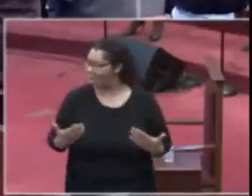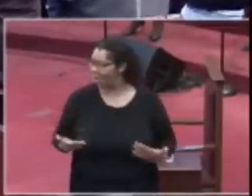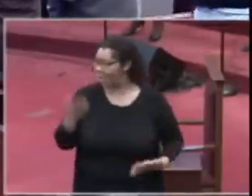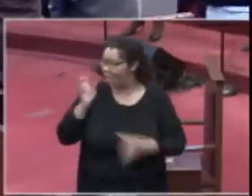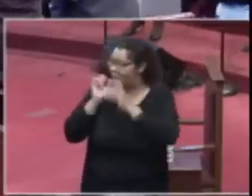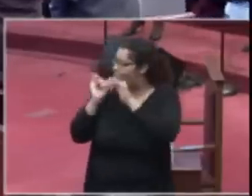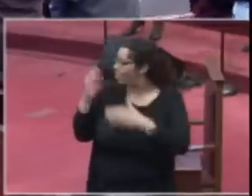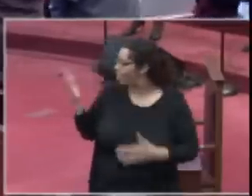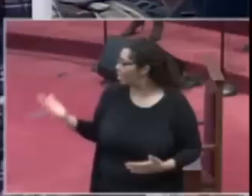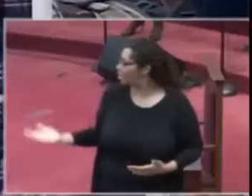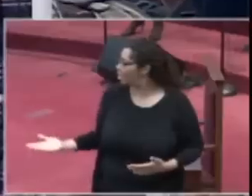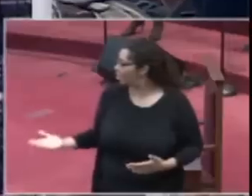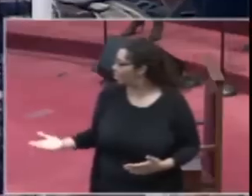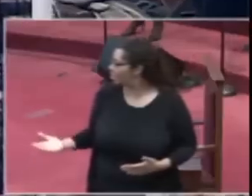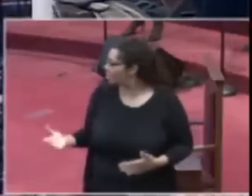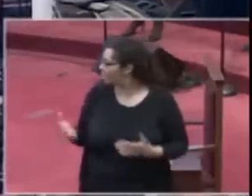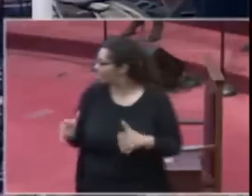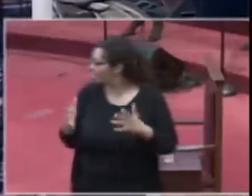bless you.